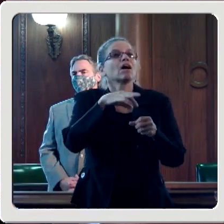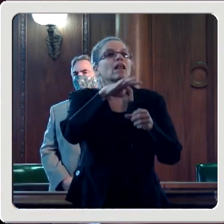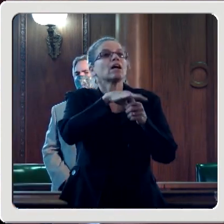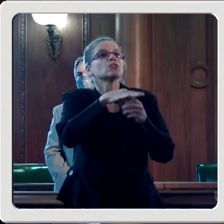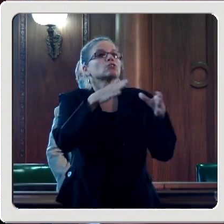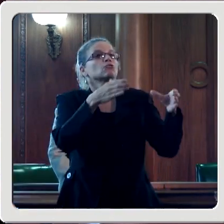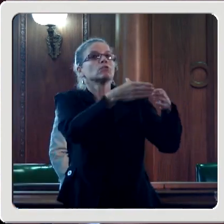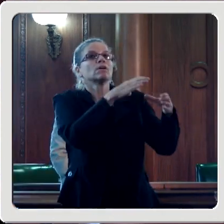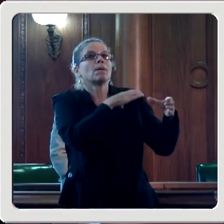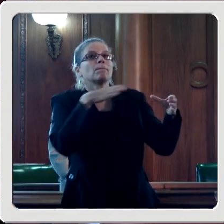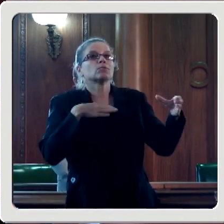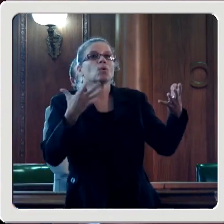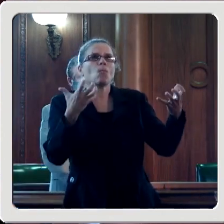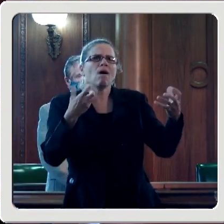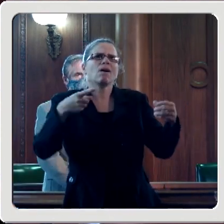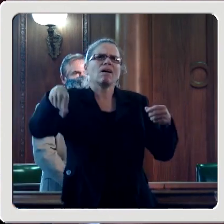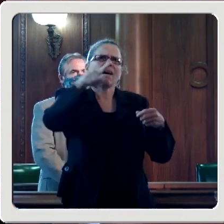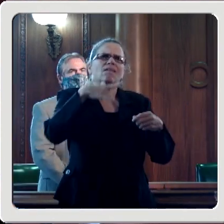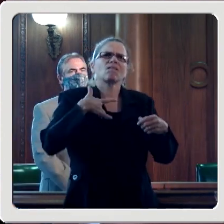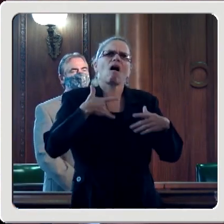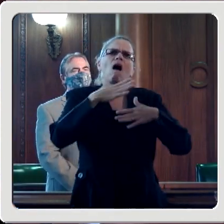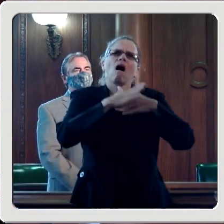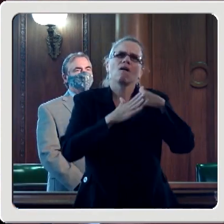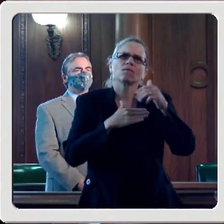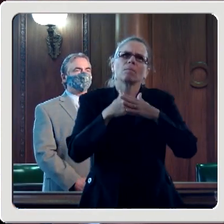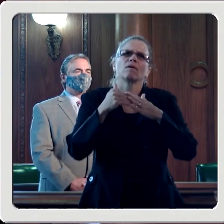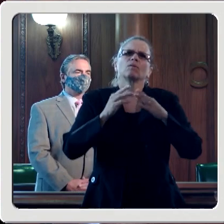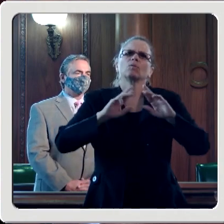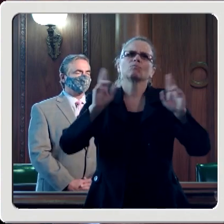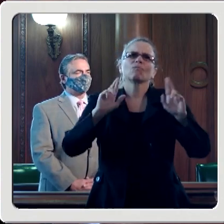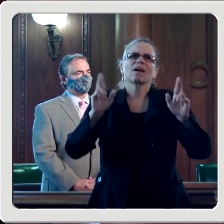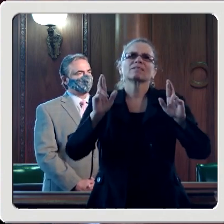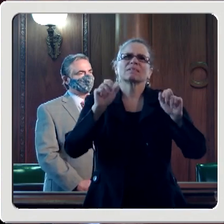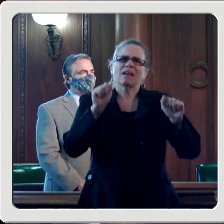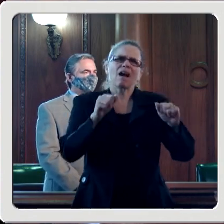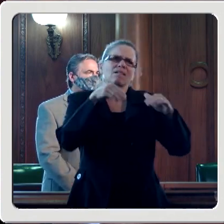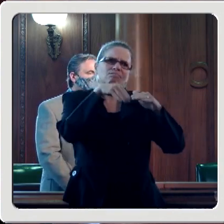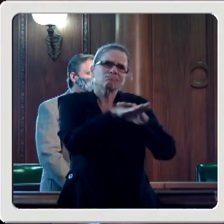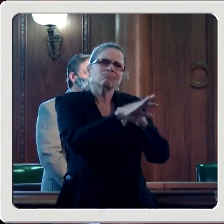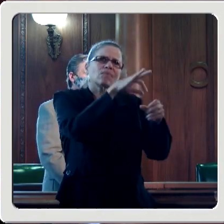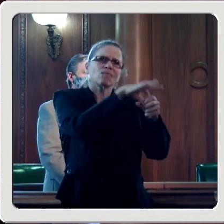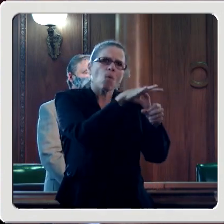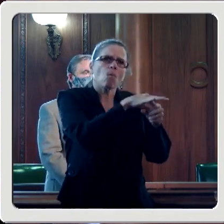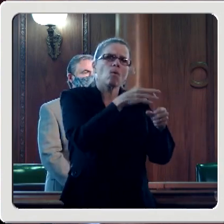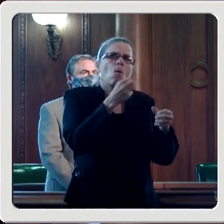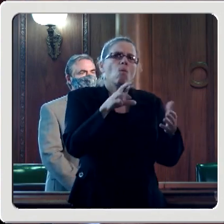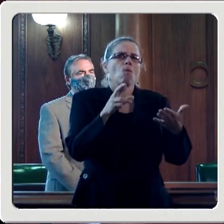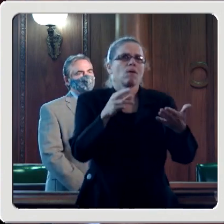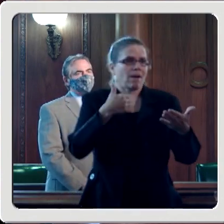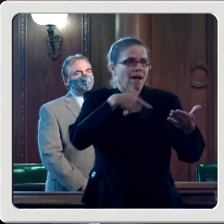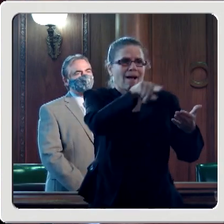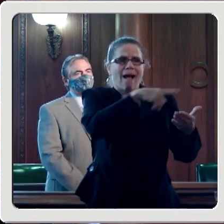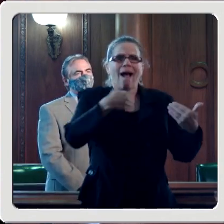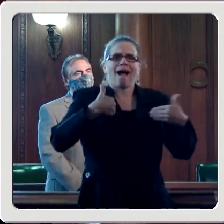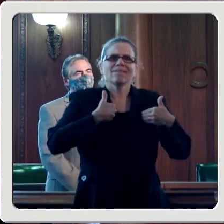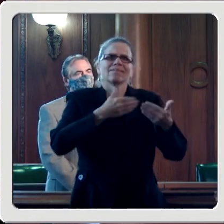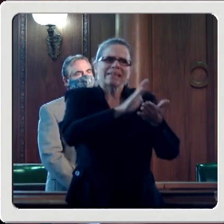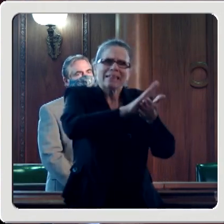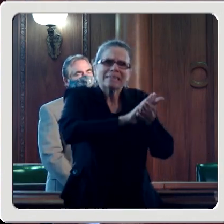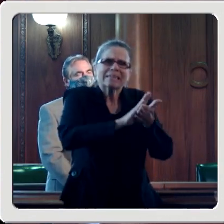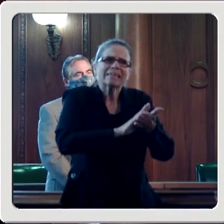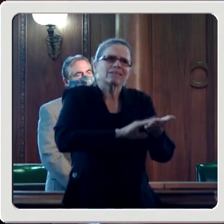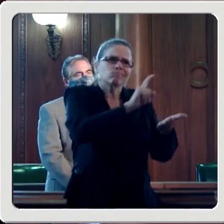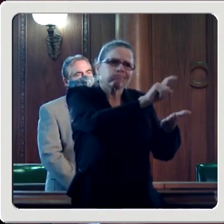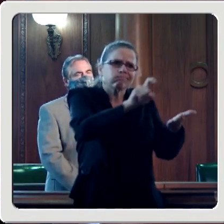mind that we will have a staff person that will have the electrostatic cleaning guns at each of the locations, City Hall and